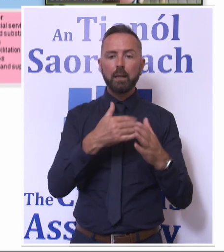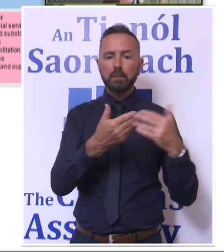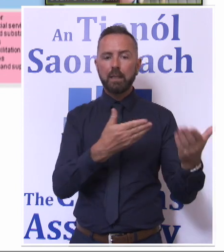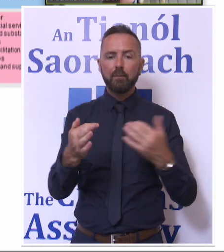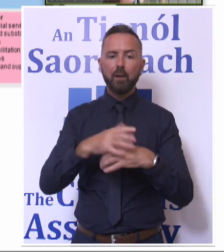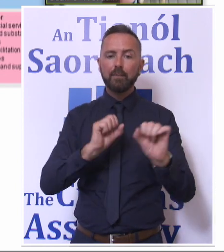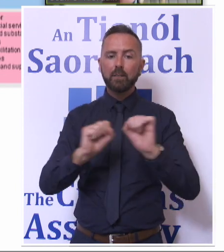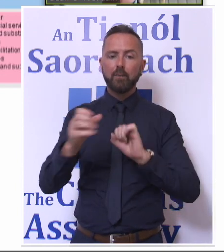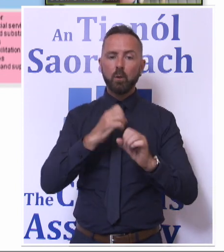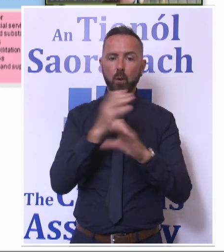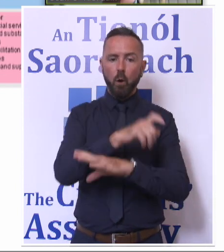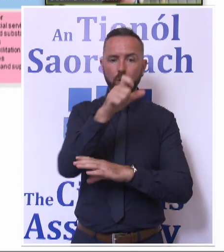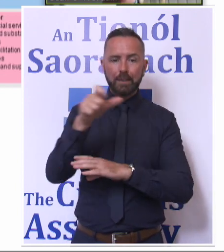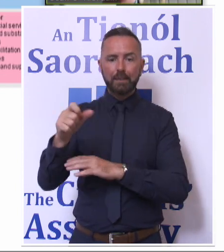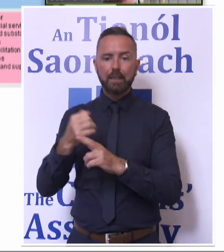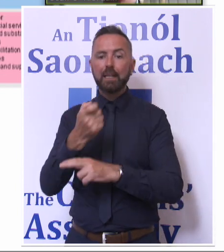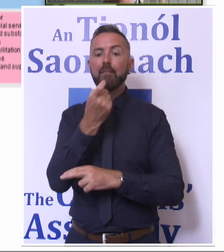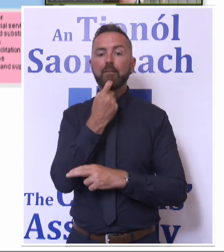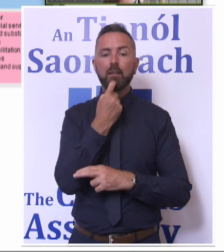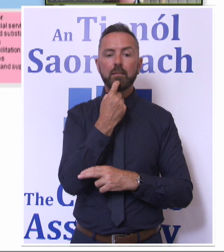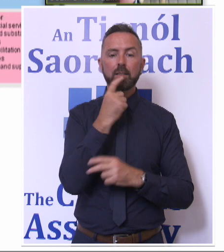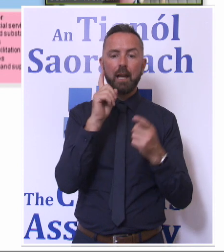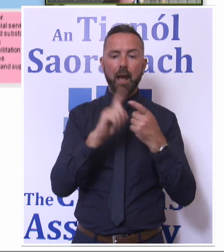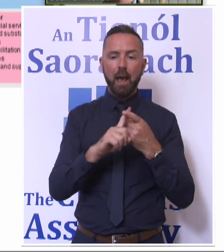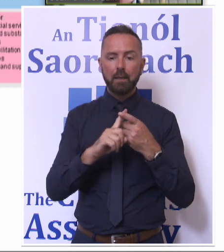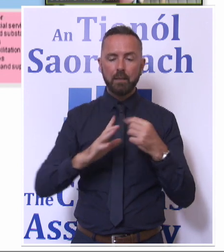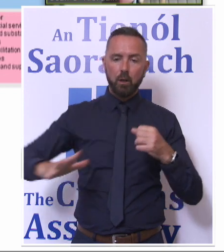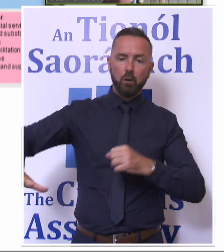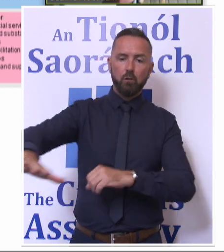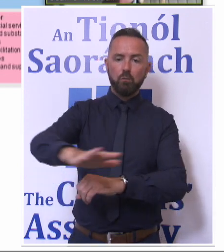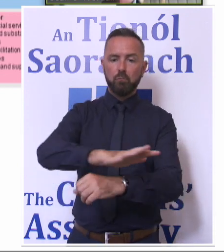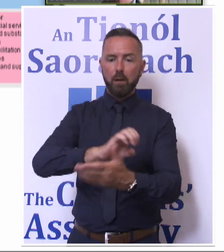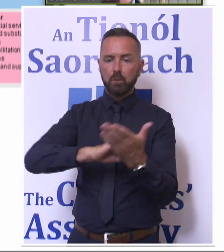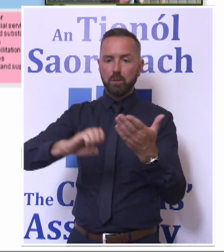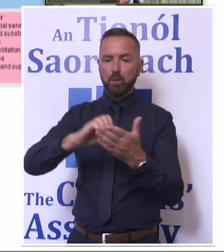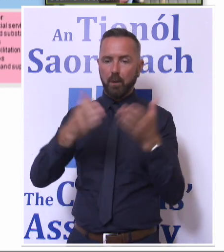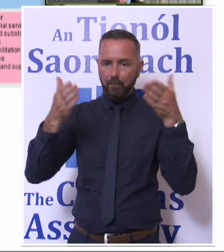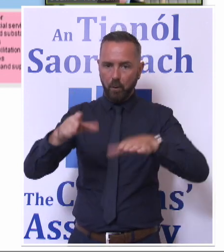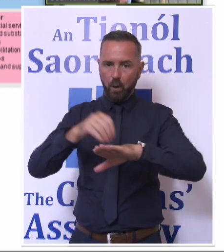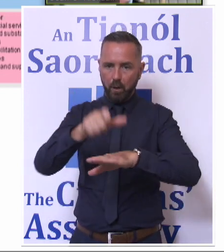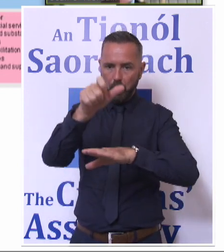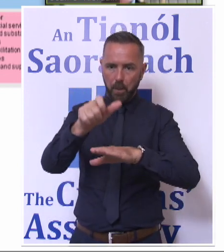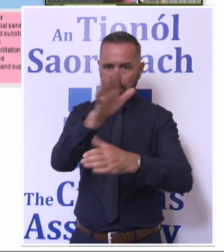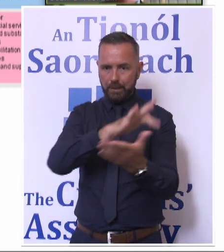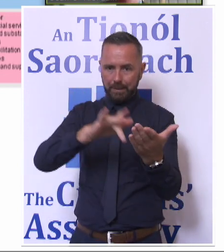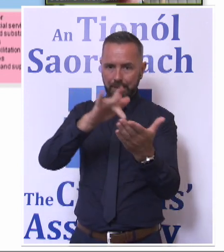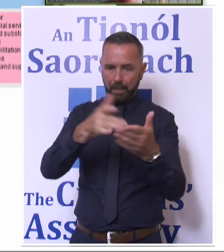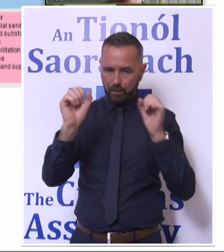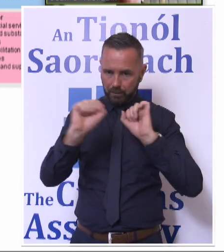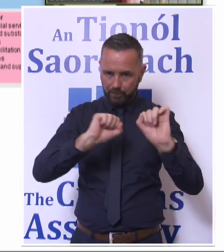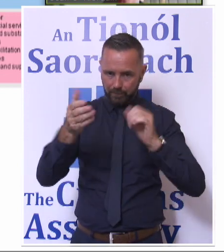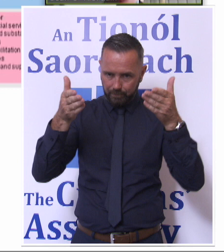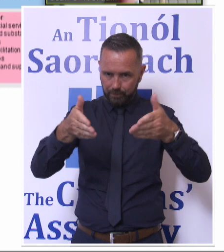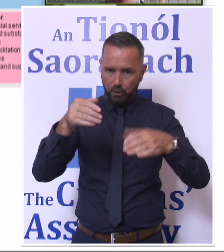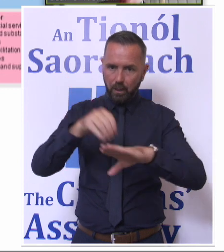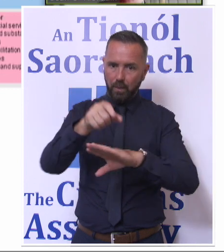citizen in Finland, and indeed across much of Europe, they focus on the person-centered services as being the primary